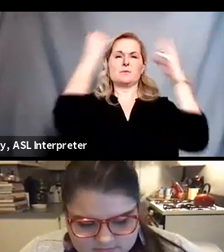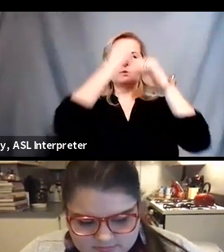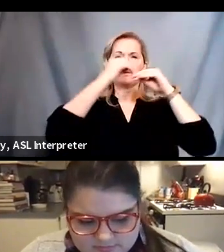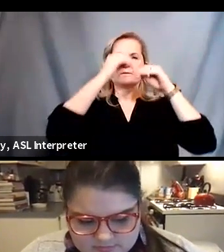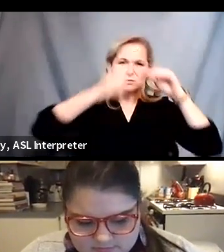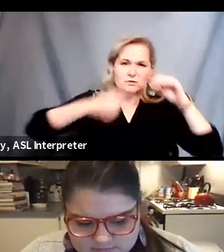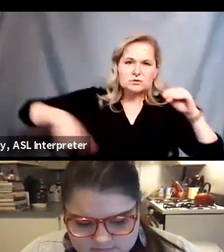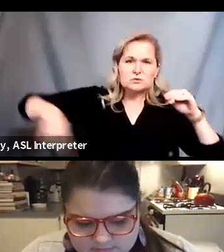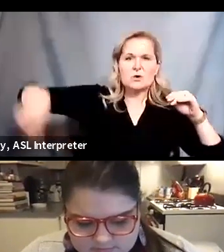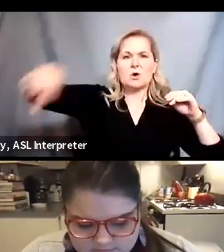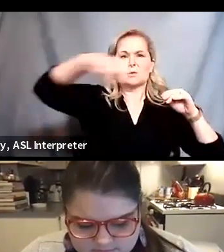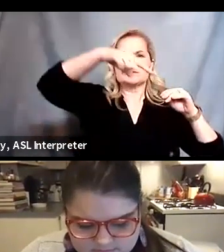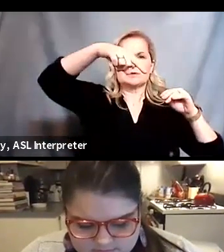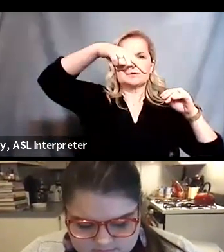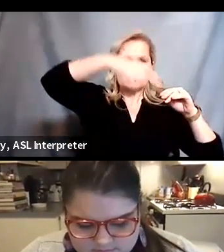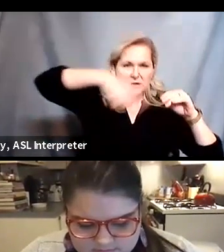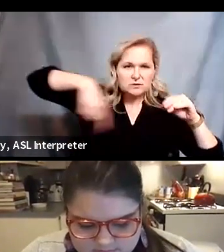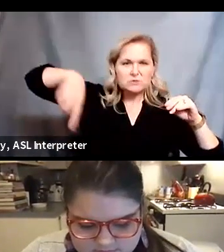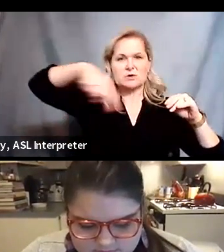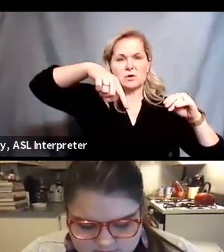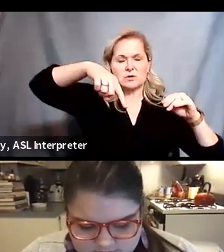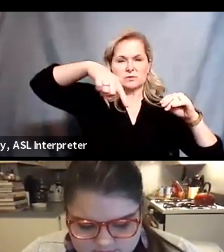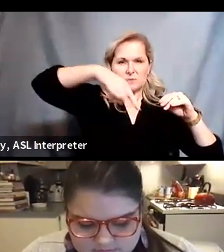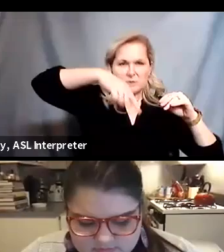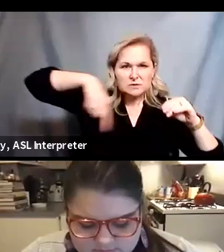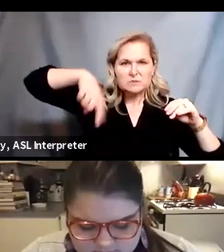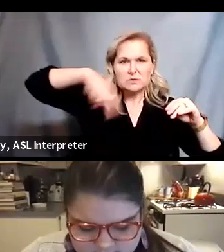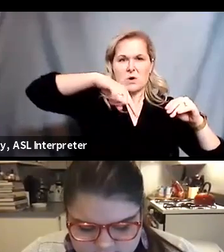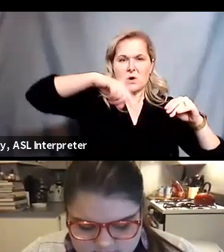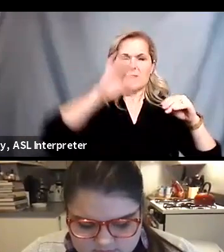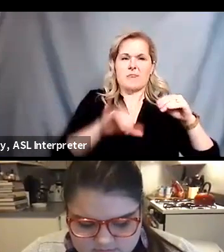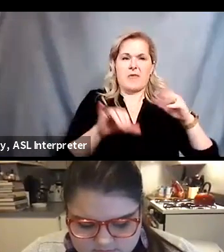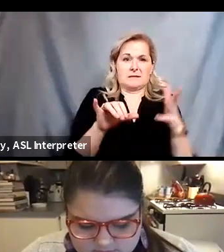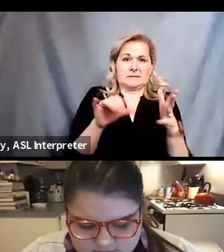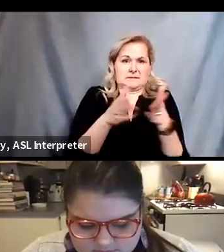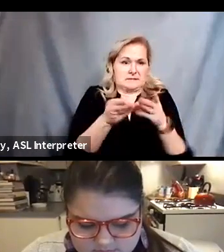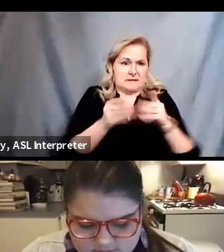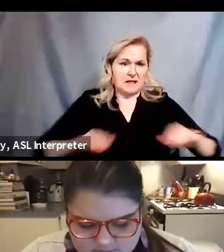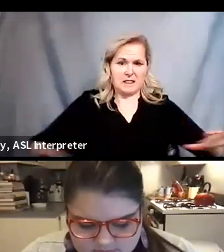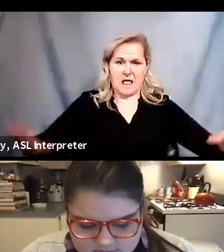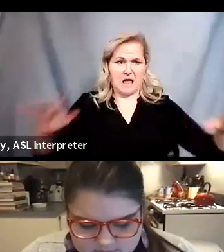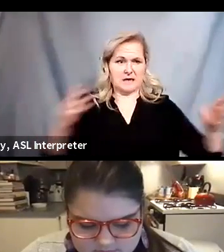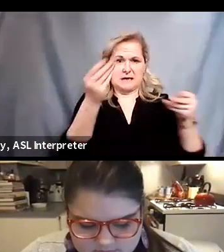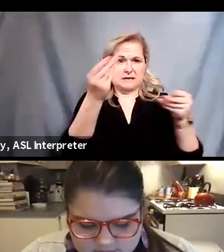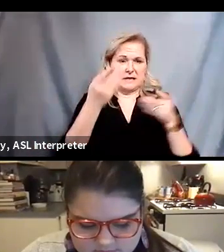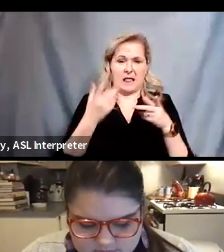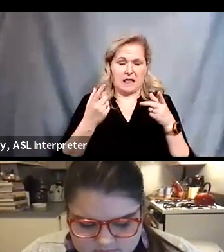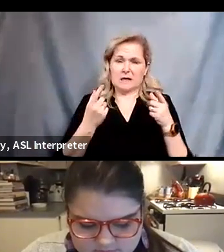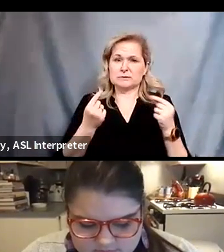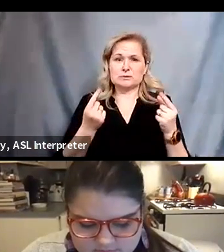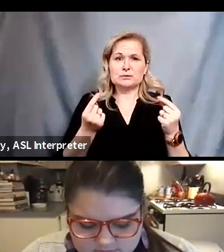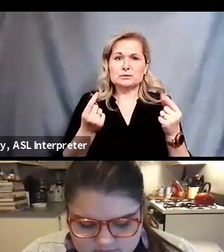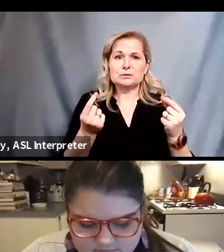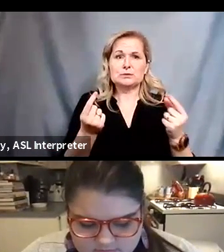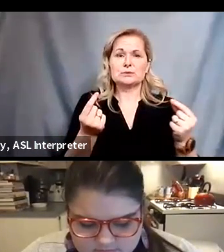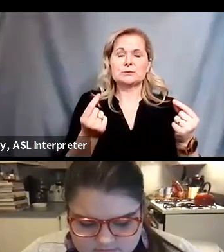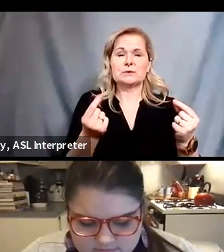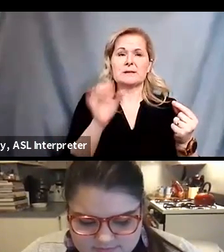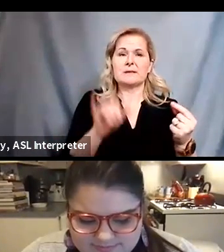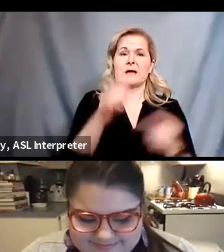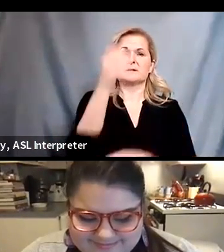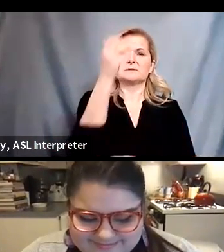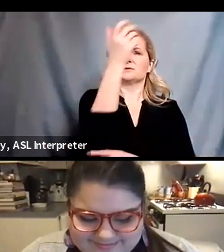within circles within circles. I mean, that's just the land telling us what to do. That's the tree